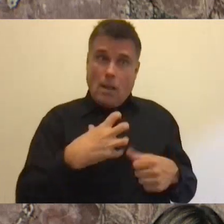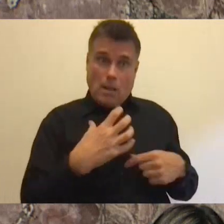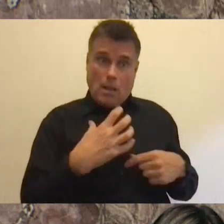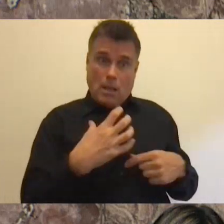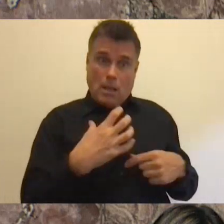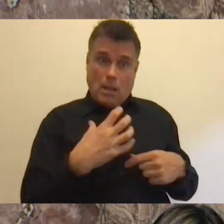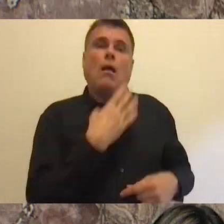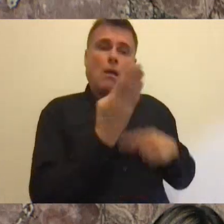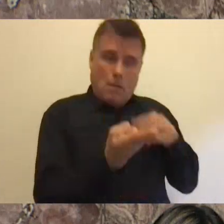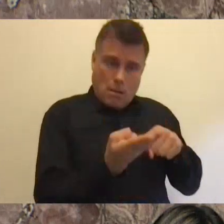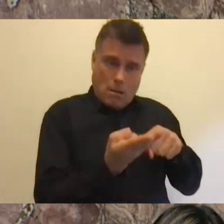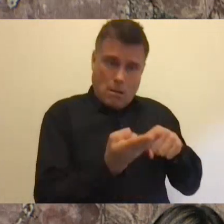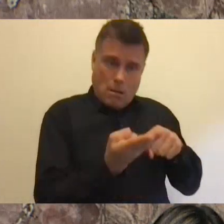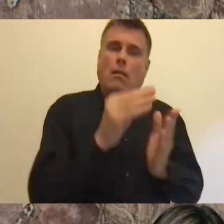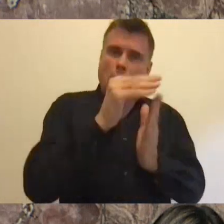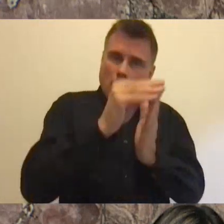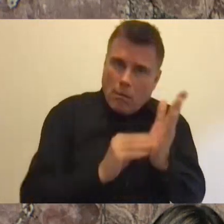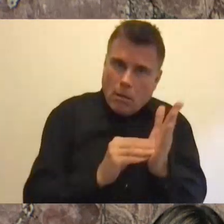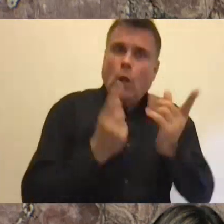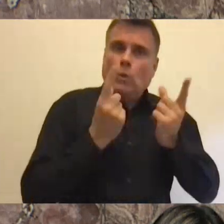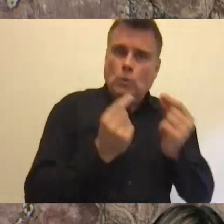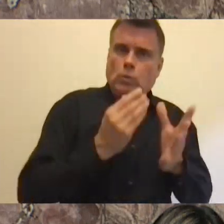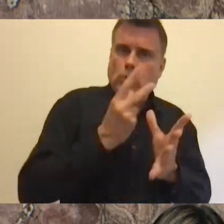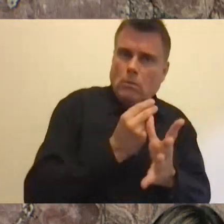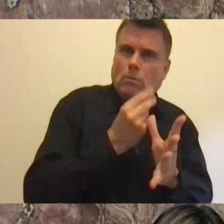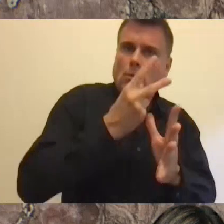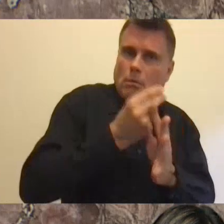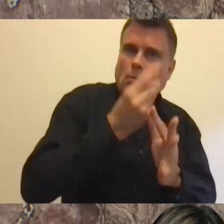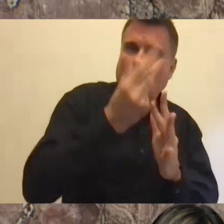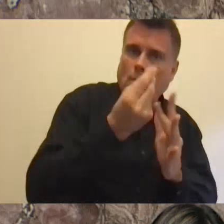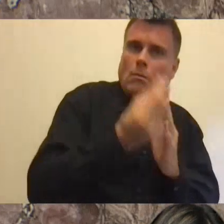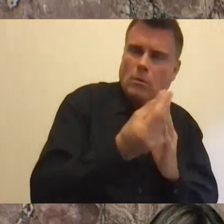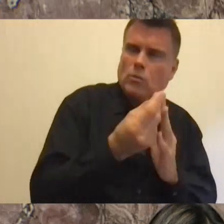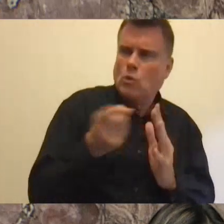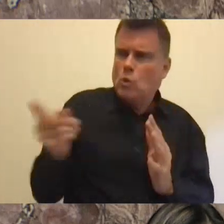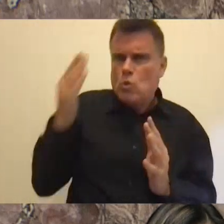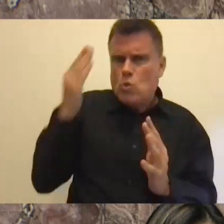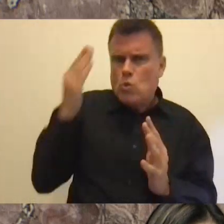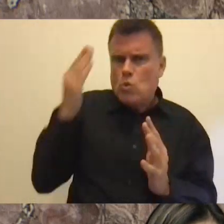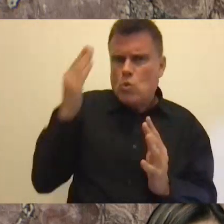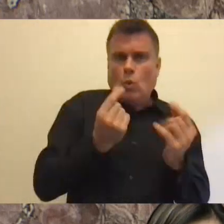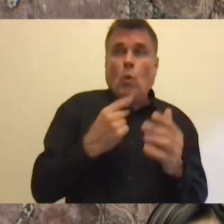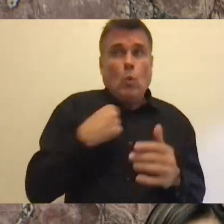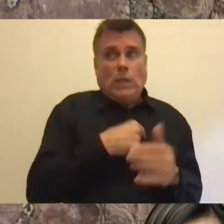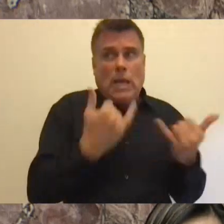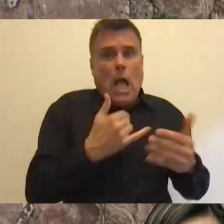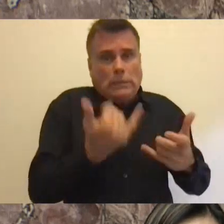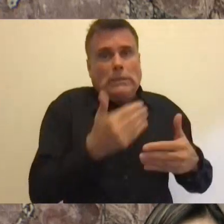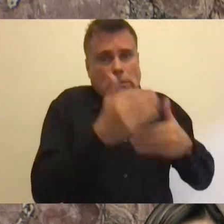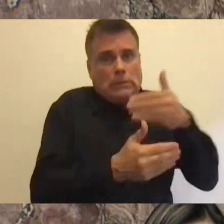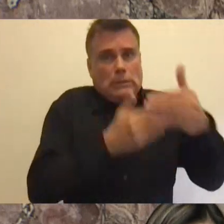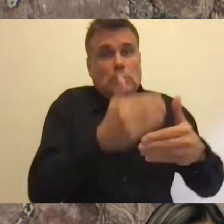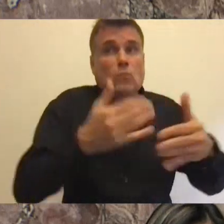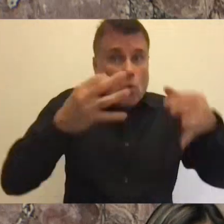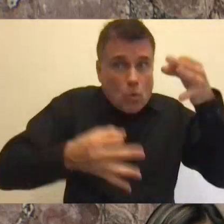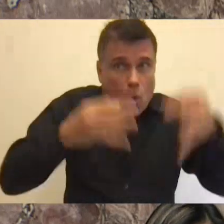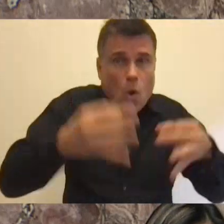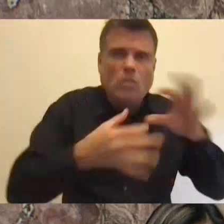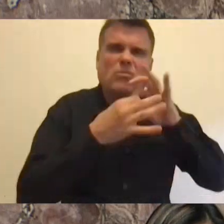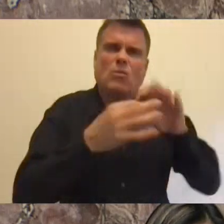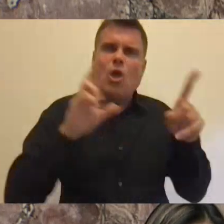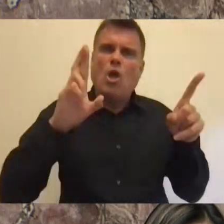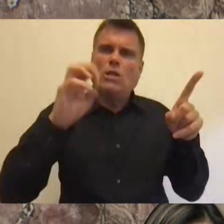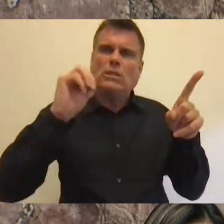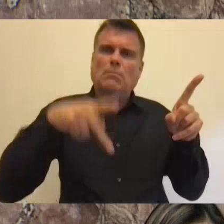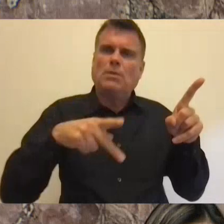acknowledge a court case. I can also tell the member that part of the work that has been underway